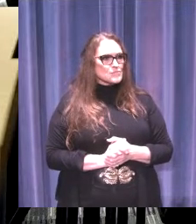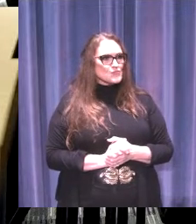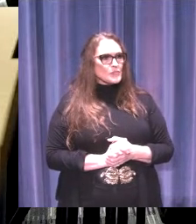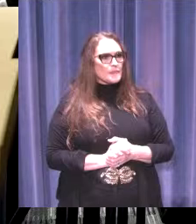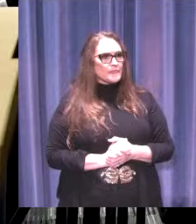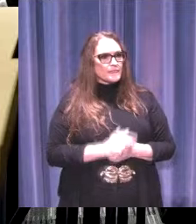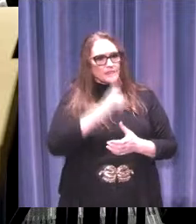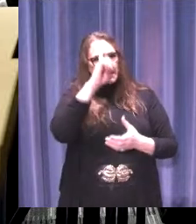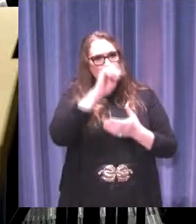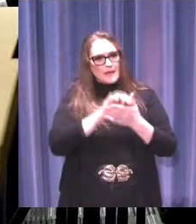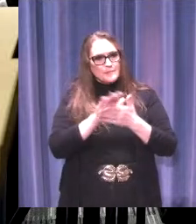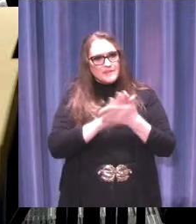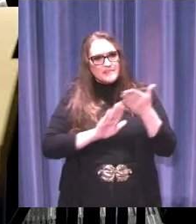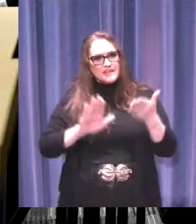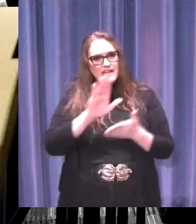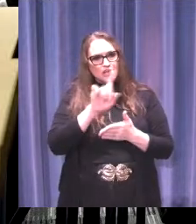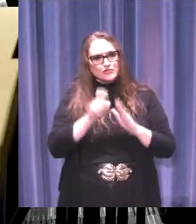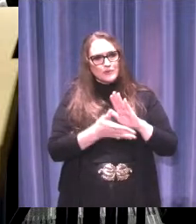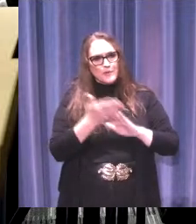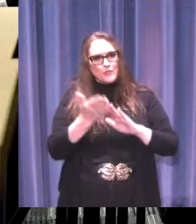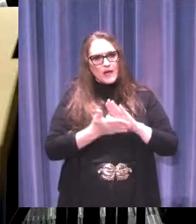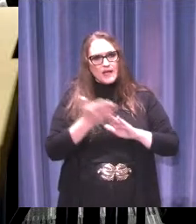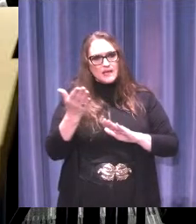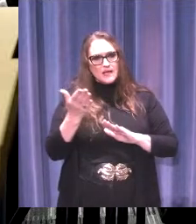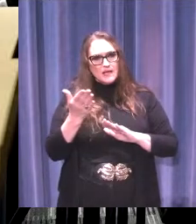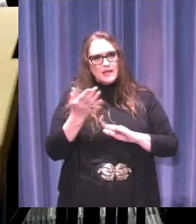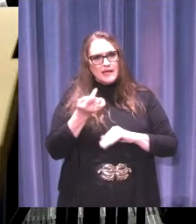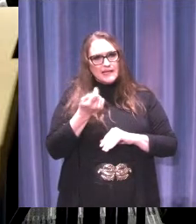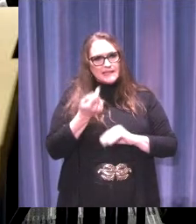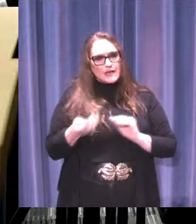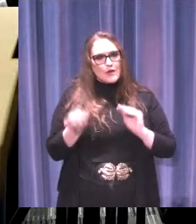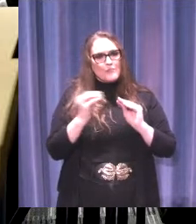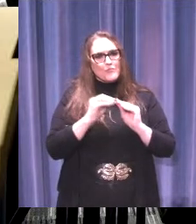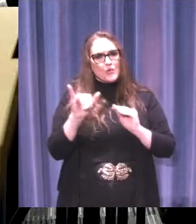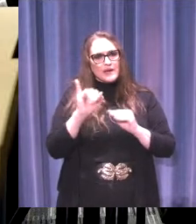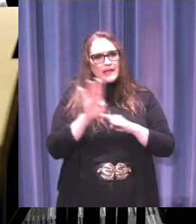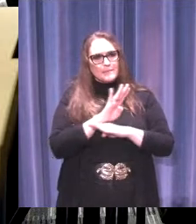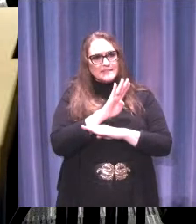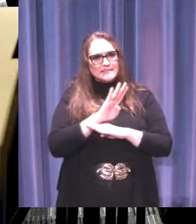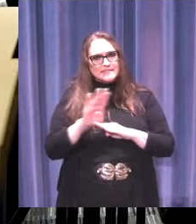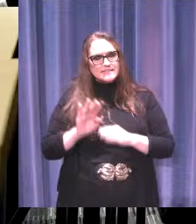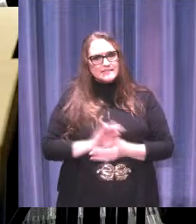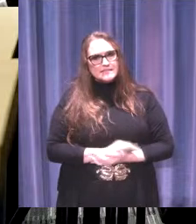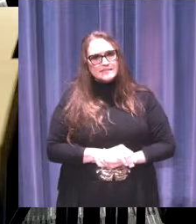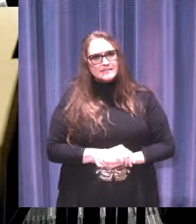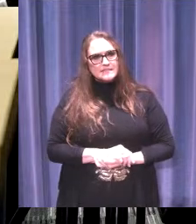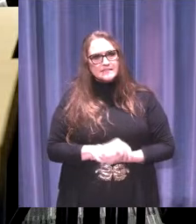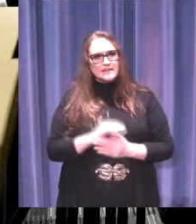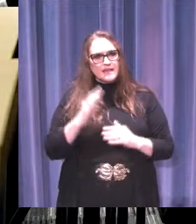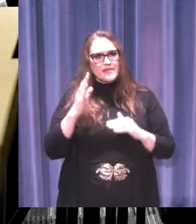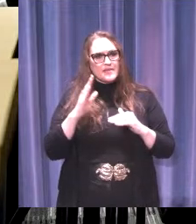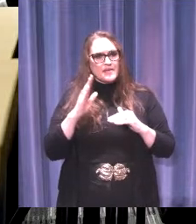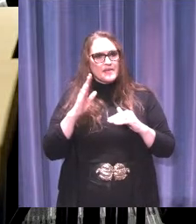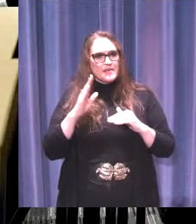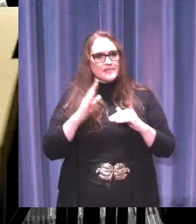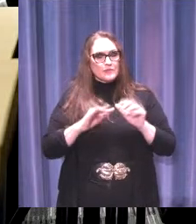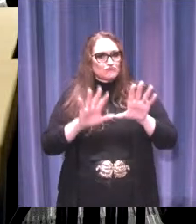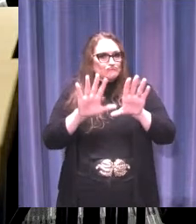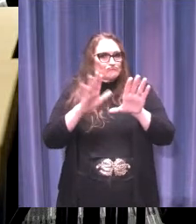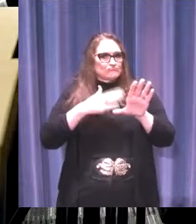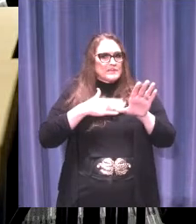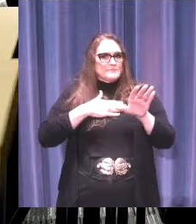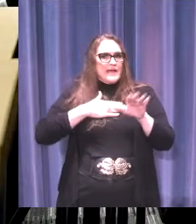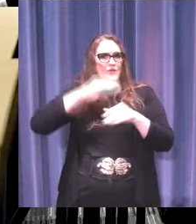I believe the college should be run a little bit more like a business and that's my